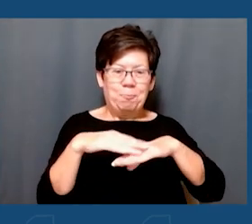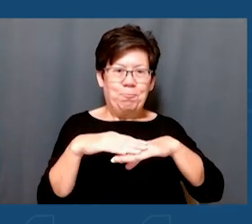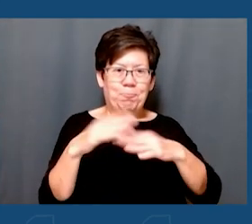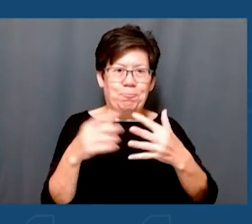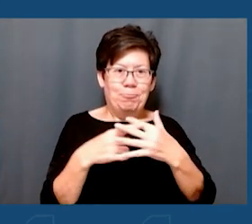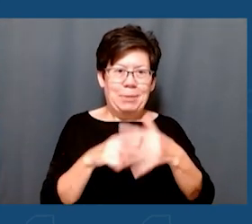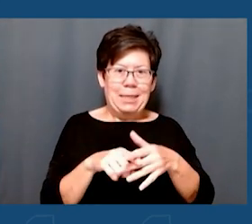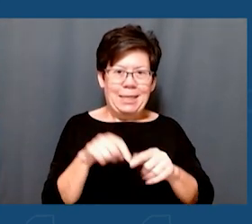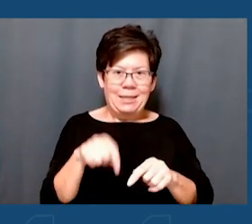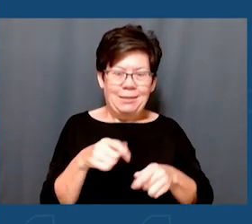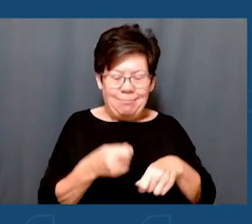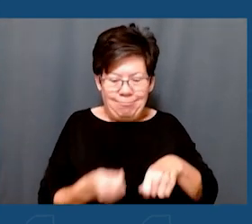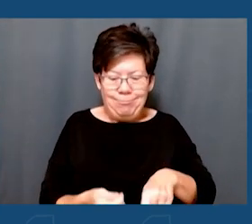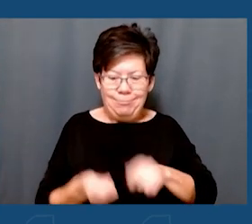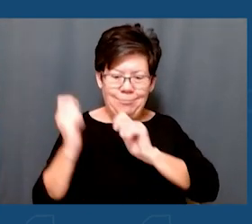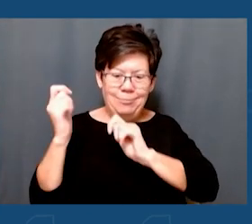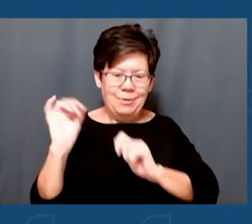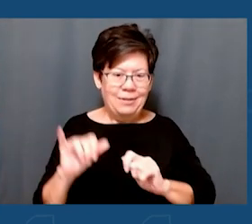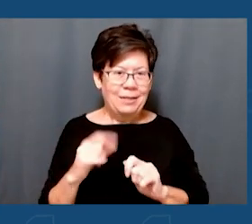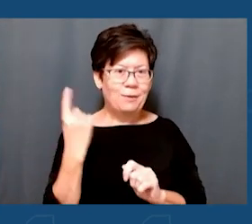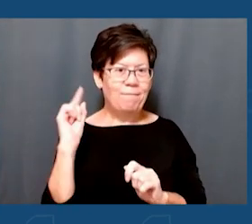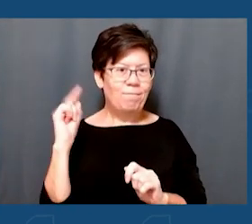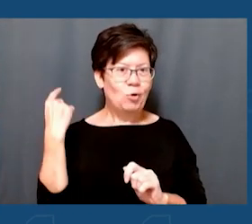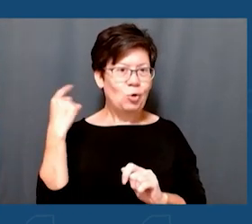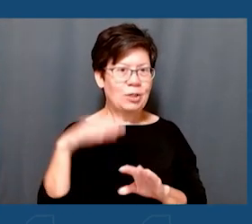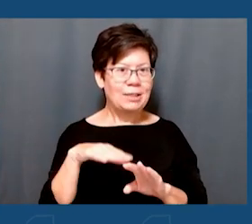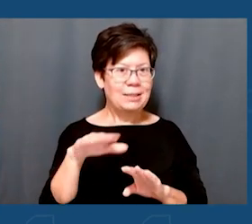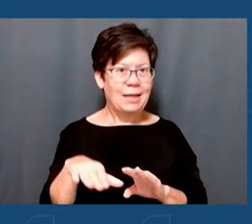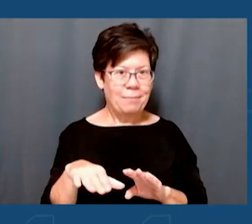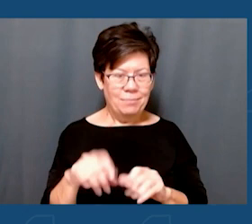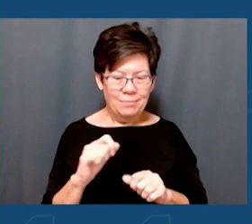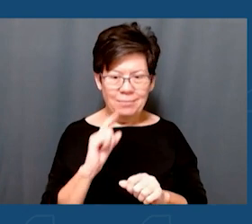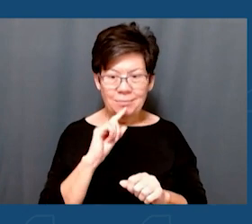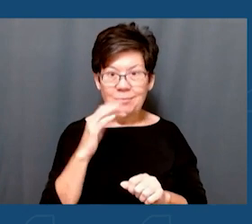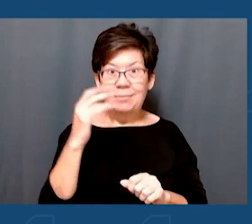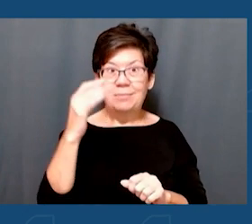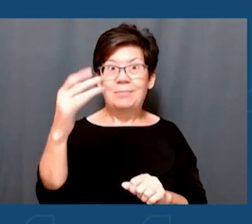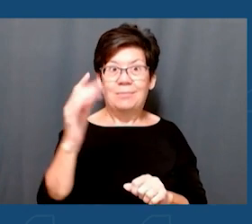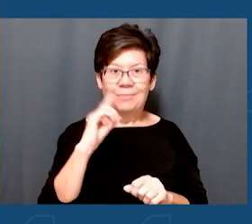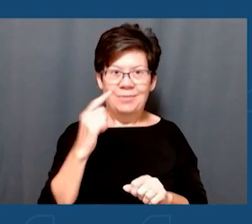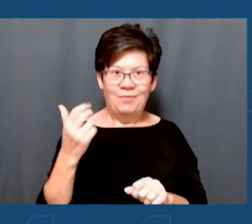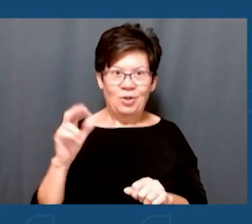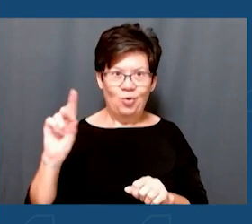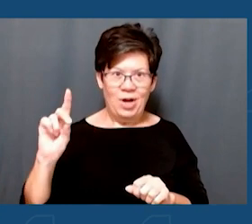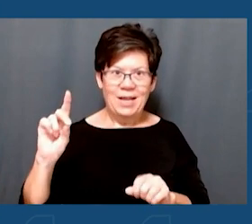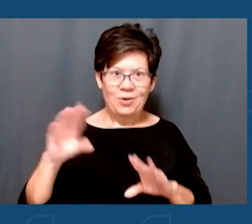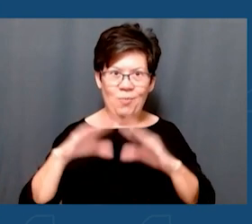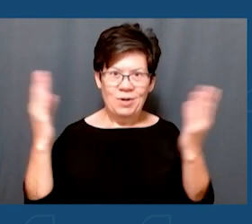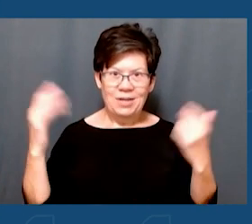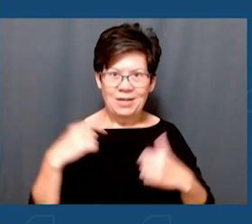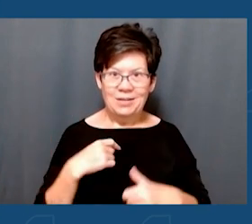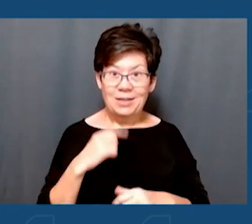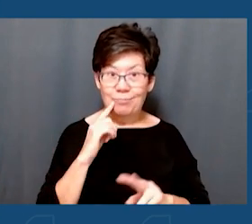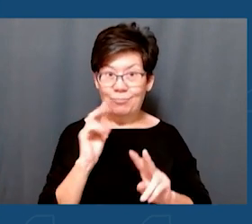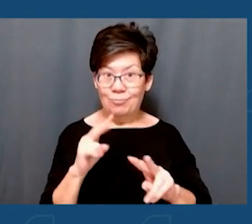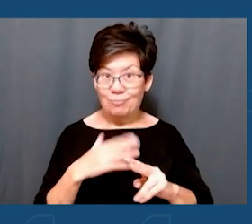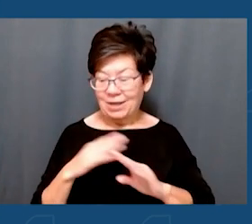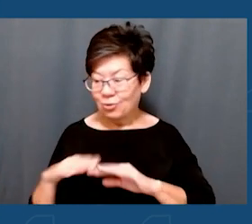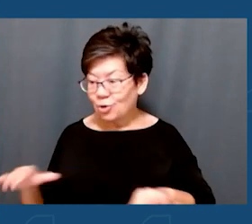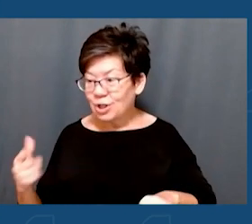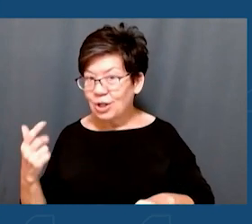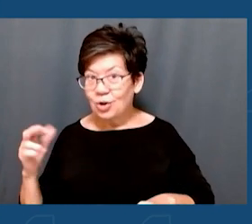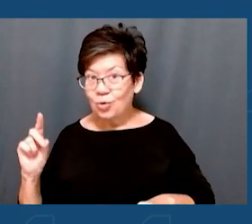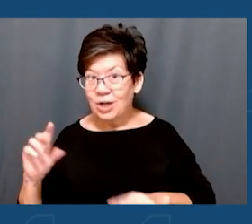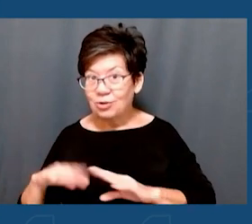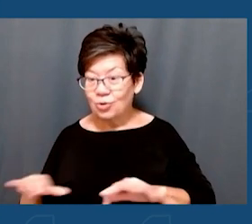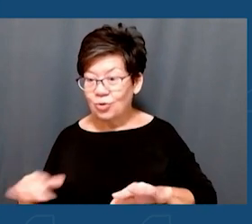the first step to the grand opening that we're going to have here. I'm looking forward to bringing my children and grandchildren to this